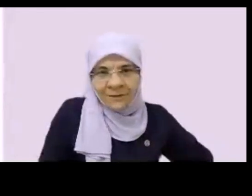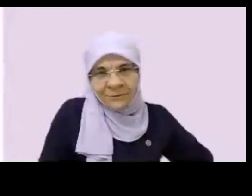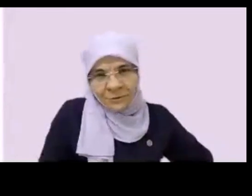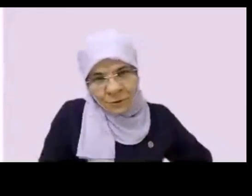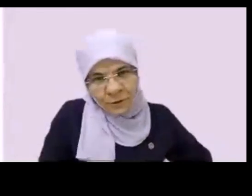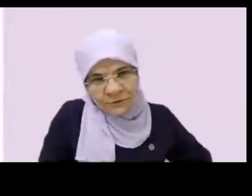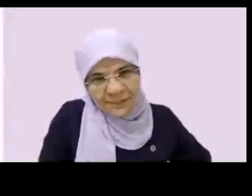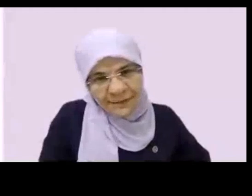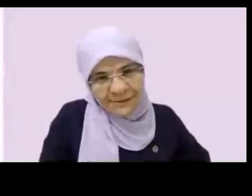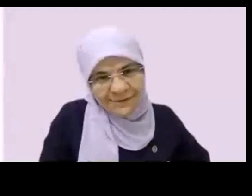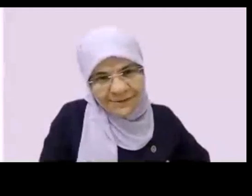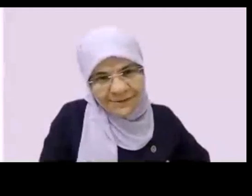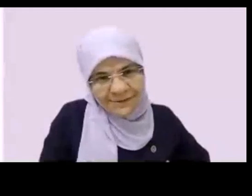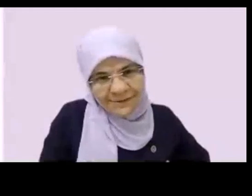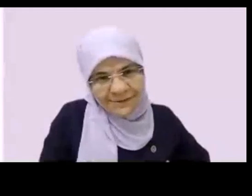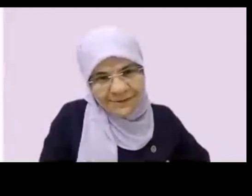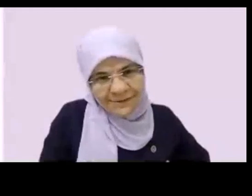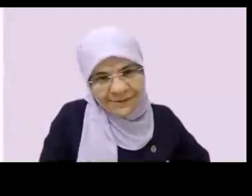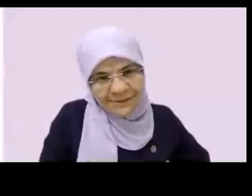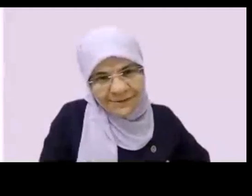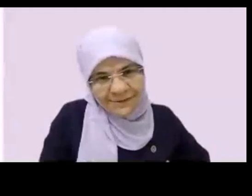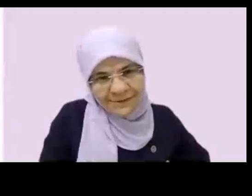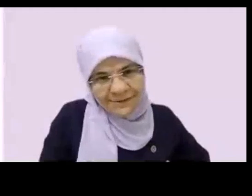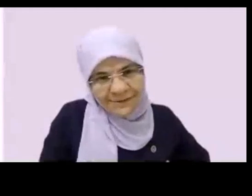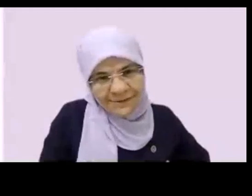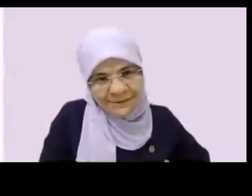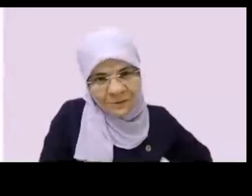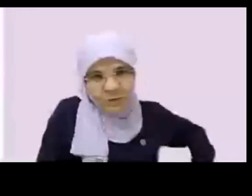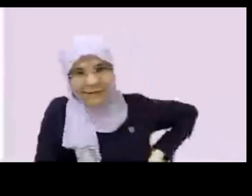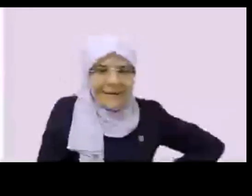Were you able to enjoy physics on your journey?